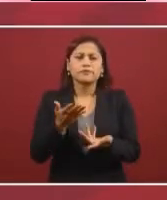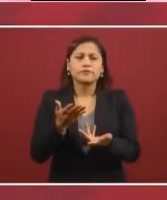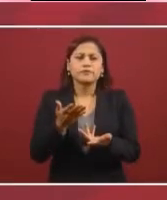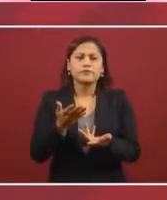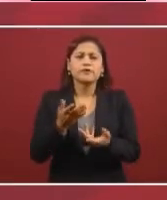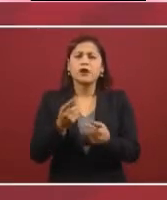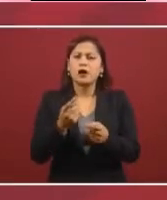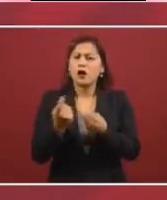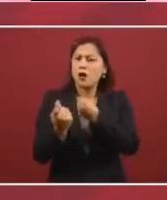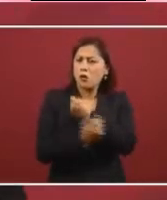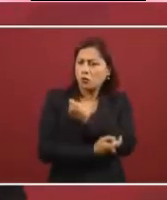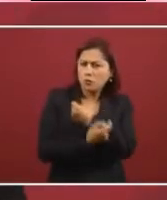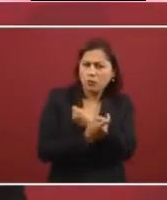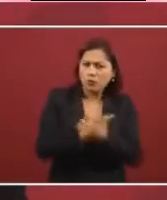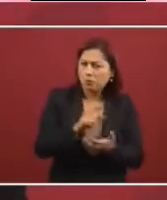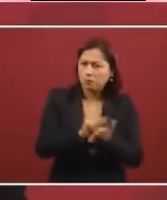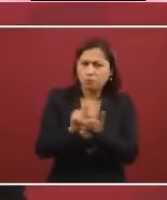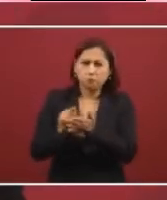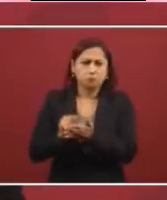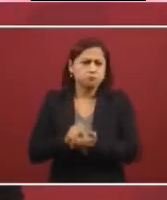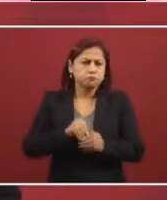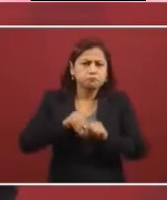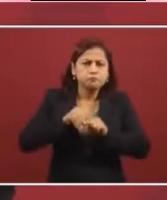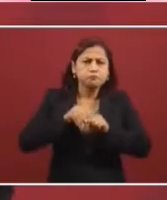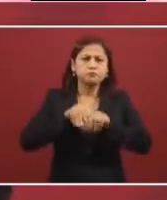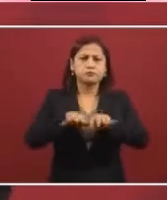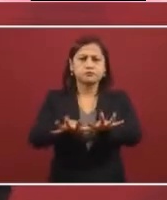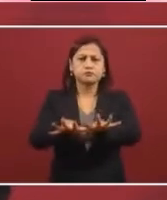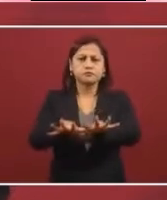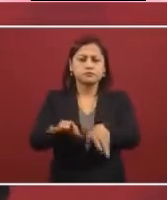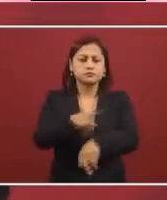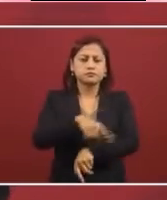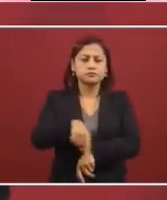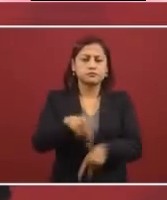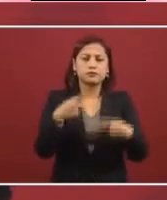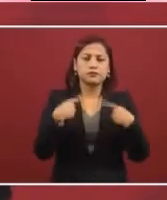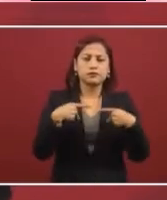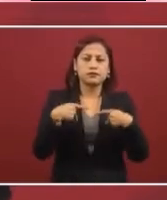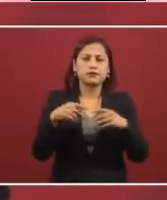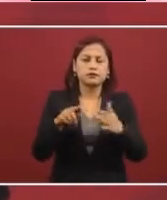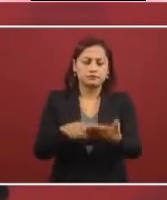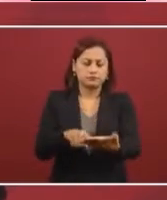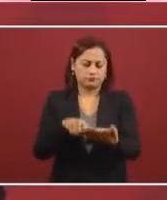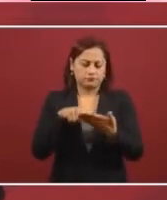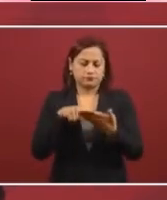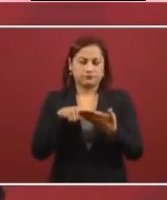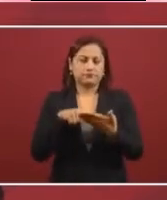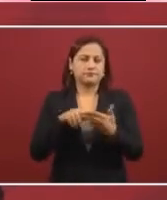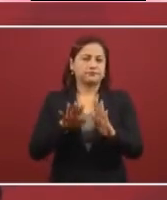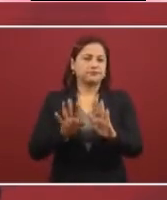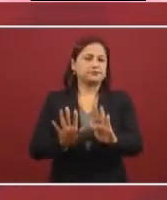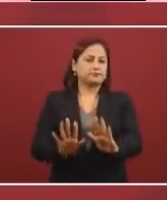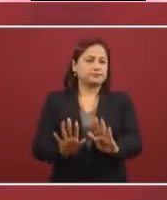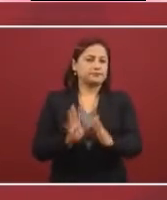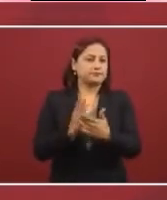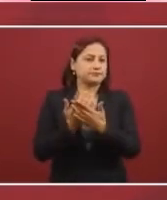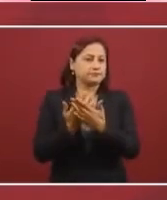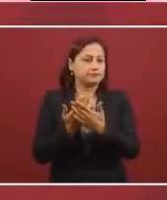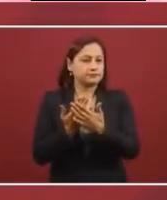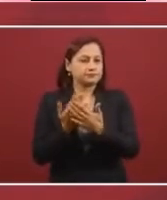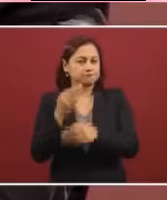and with the utilization of robots, and it still won't go forth.